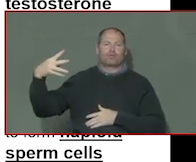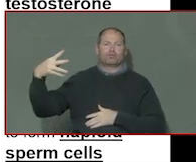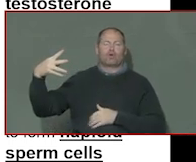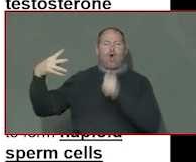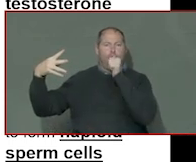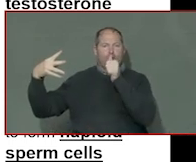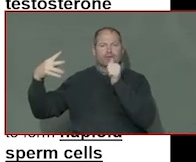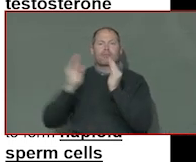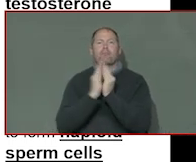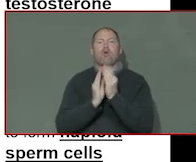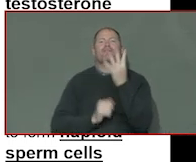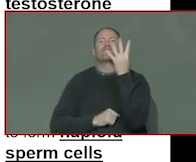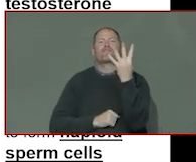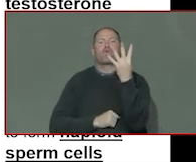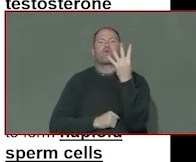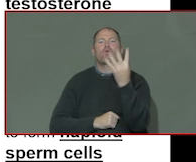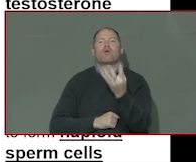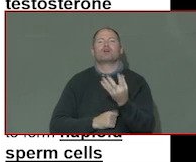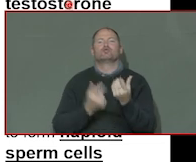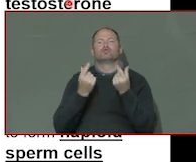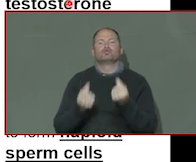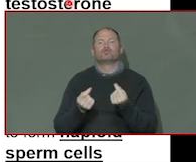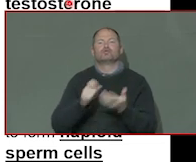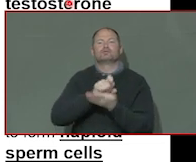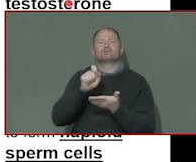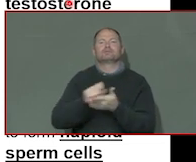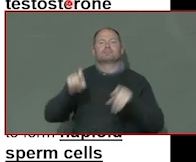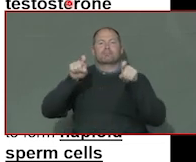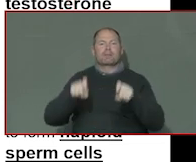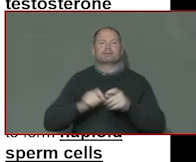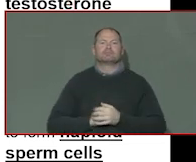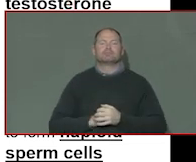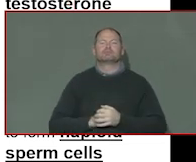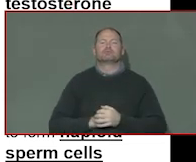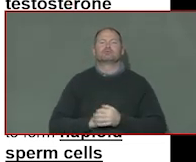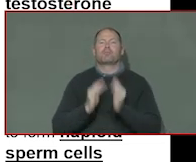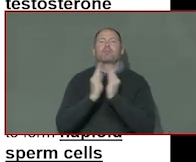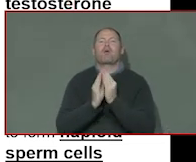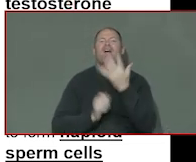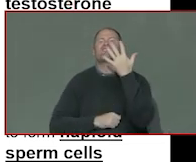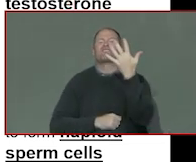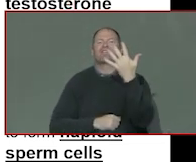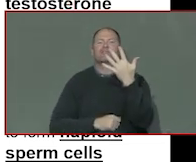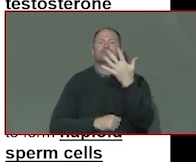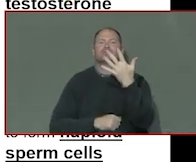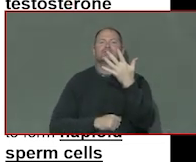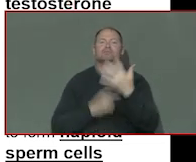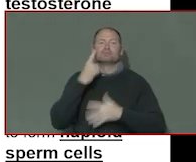4 marks that you are going to have. And then what is the 5th mark? The